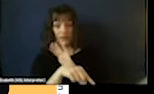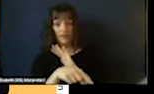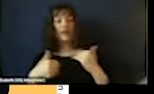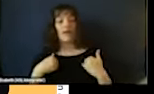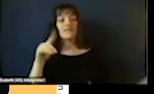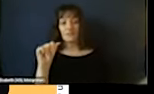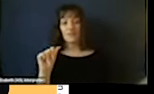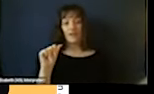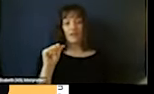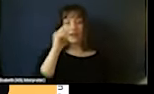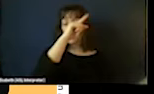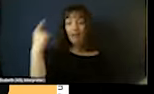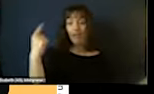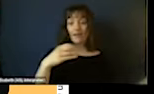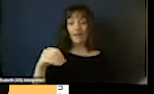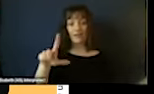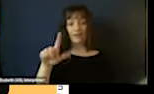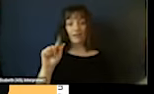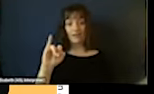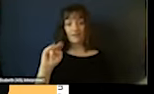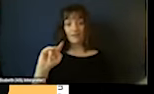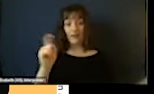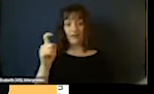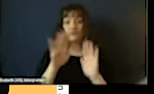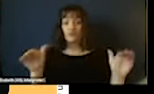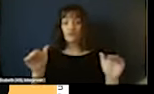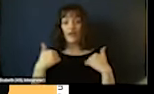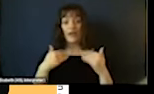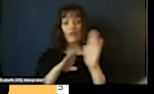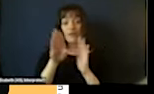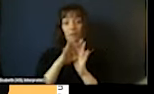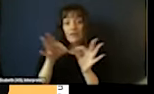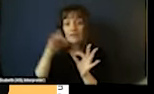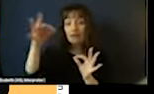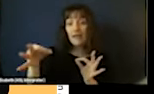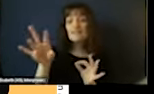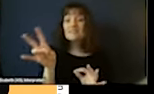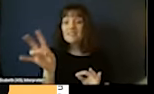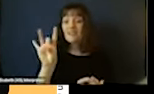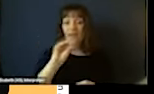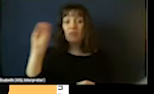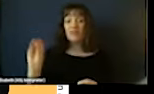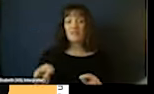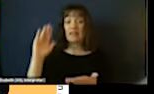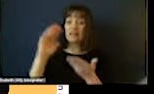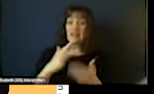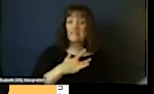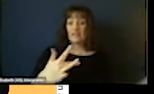receive early support. Black disabled students are twice as likely to be disciplined than white disabled